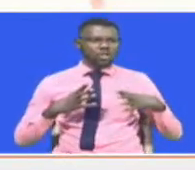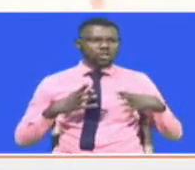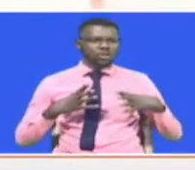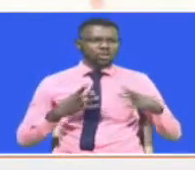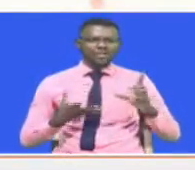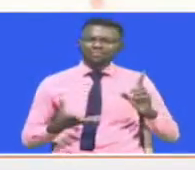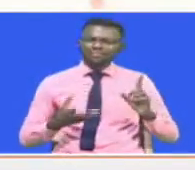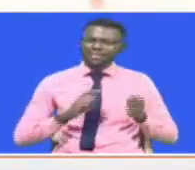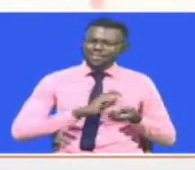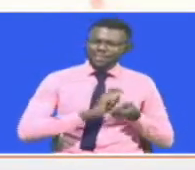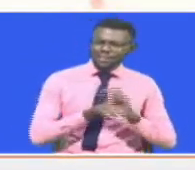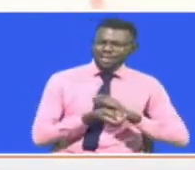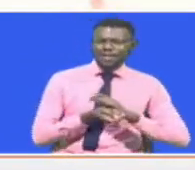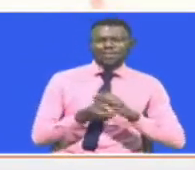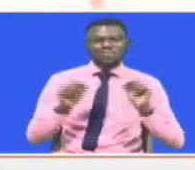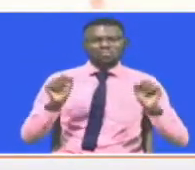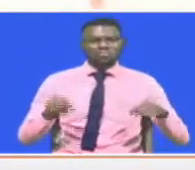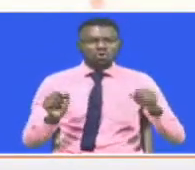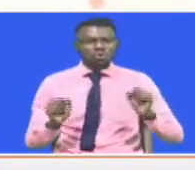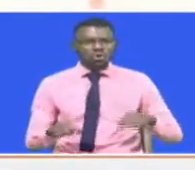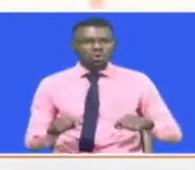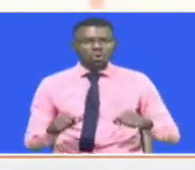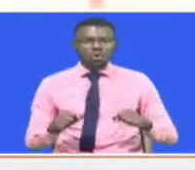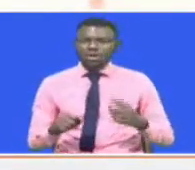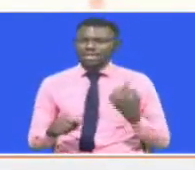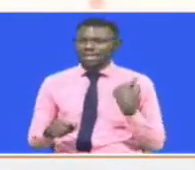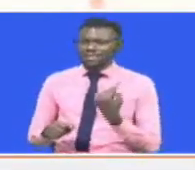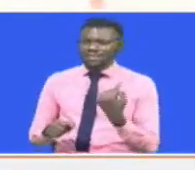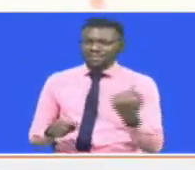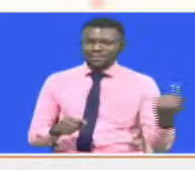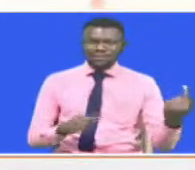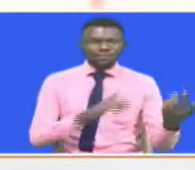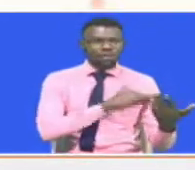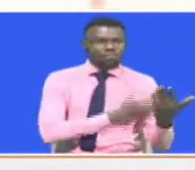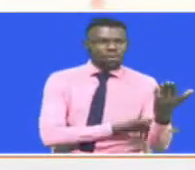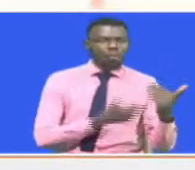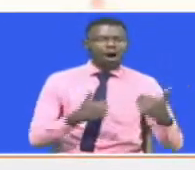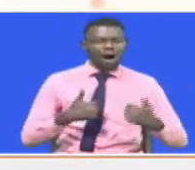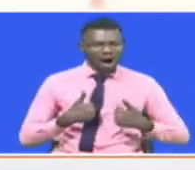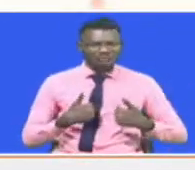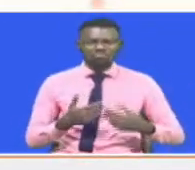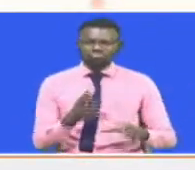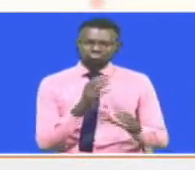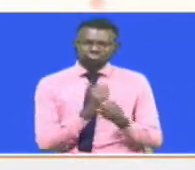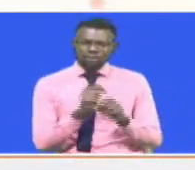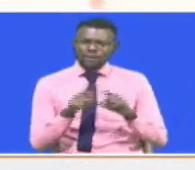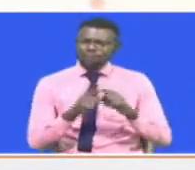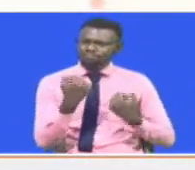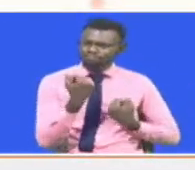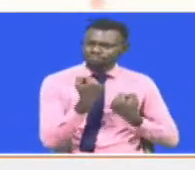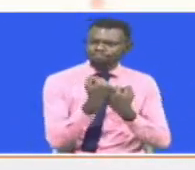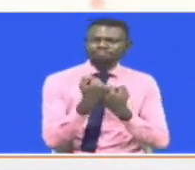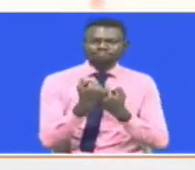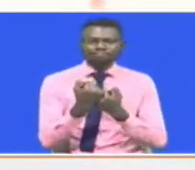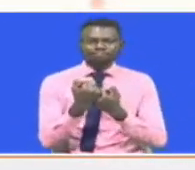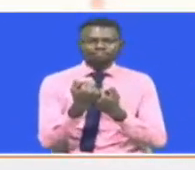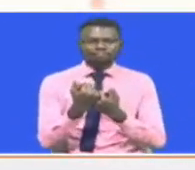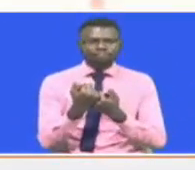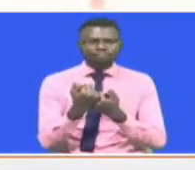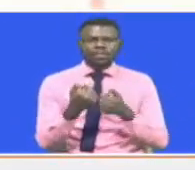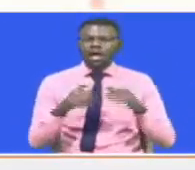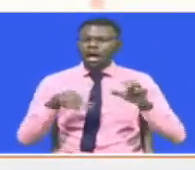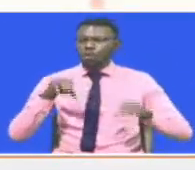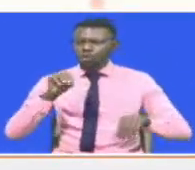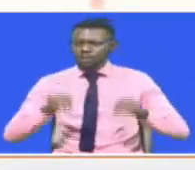a change maker, where each of us has the power, confidence, and support to contribute to